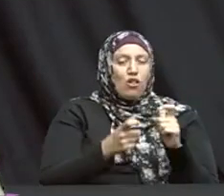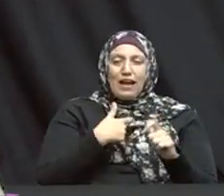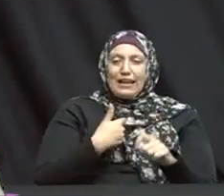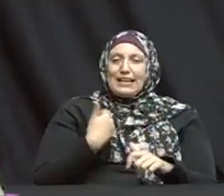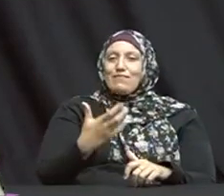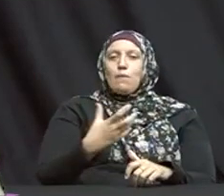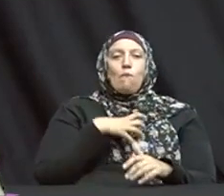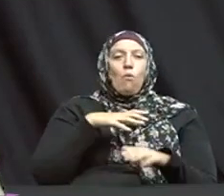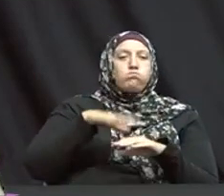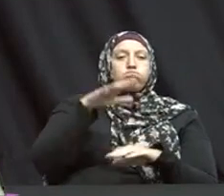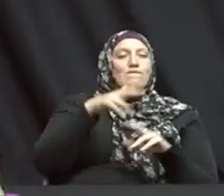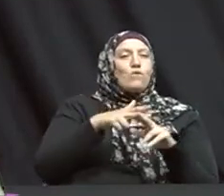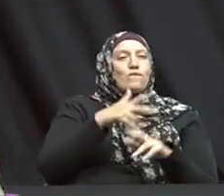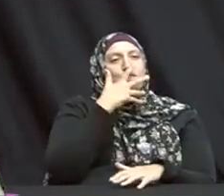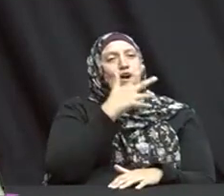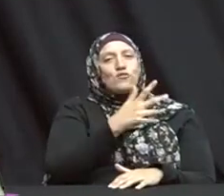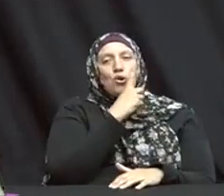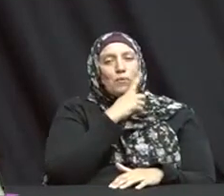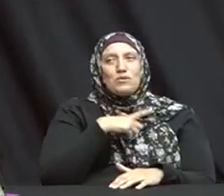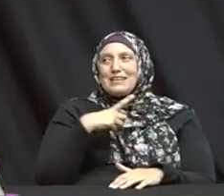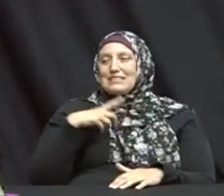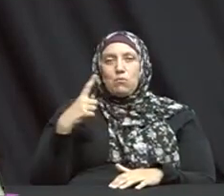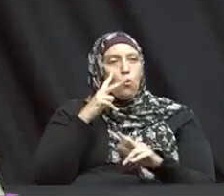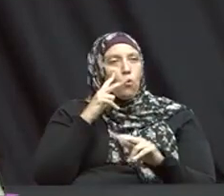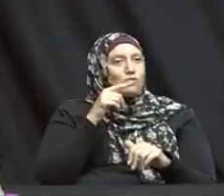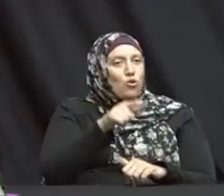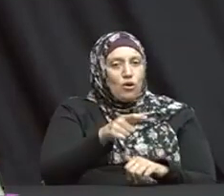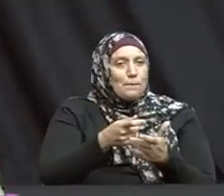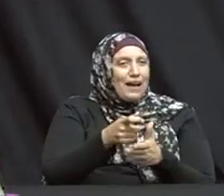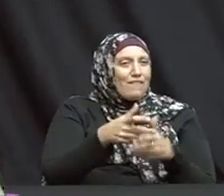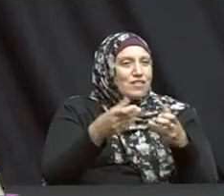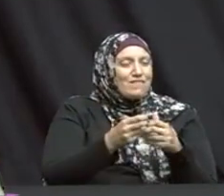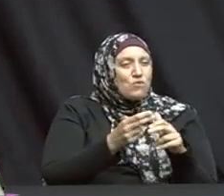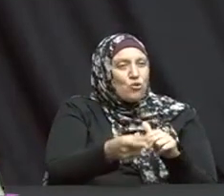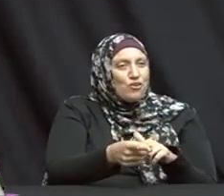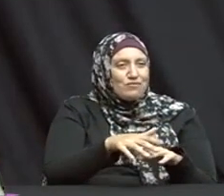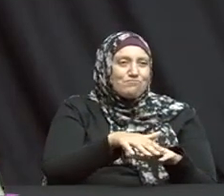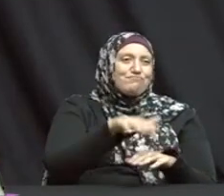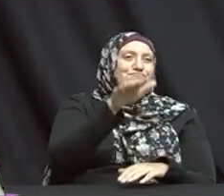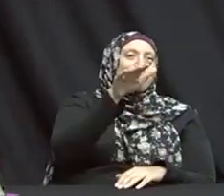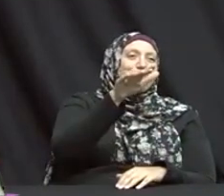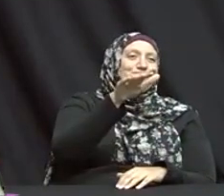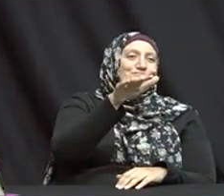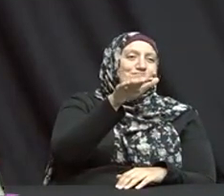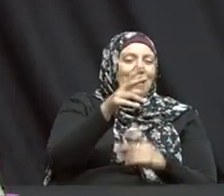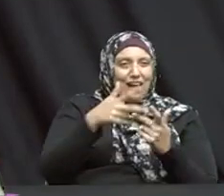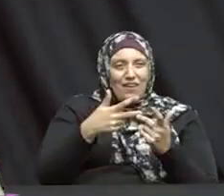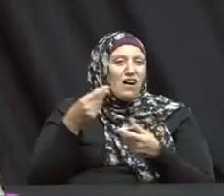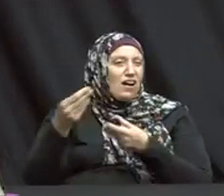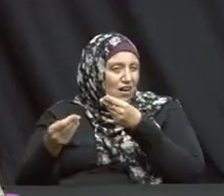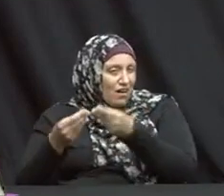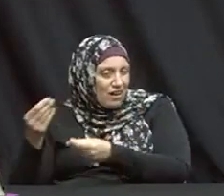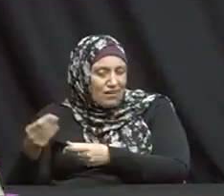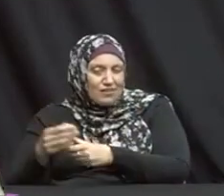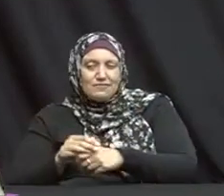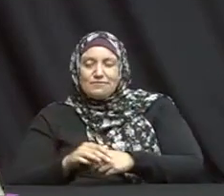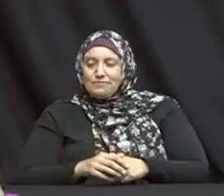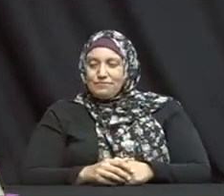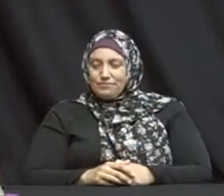be in loss and she may not be looked after, unless this is under the jurisprudential law. Unless ethically the